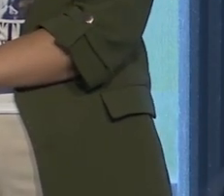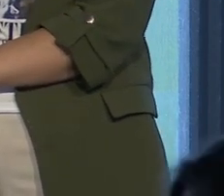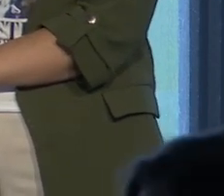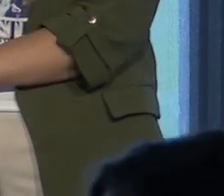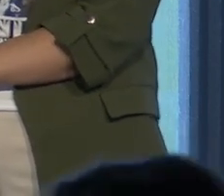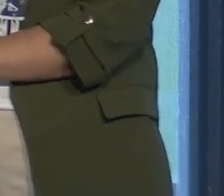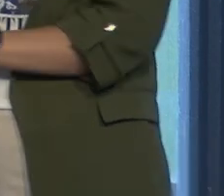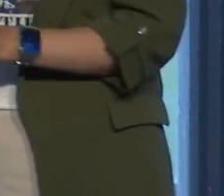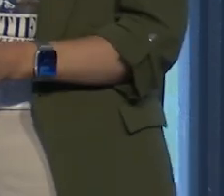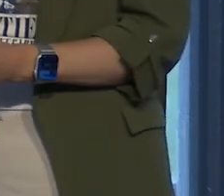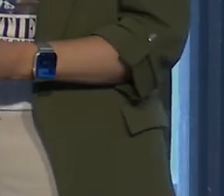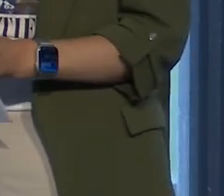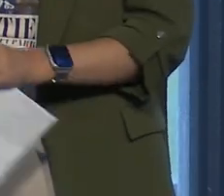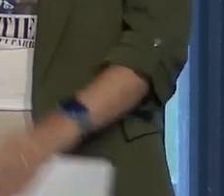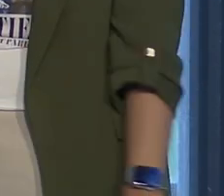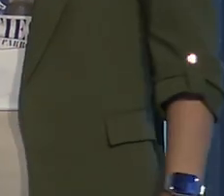some good stuff here.